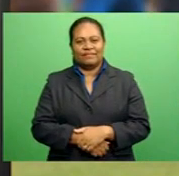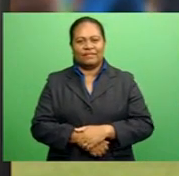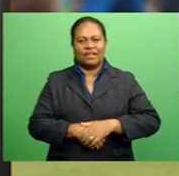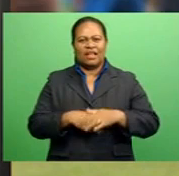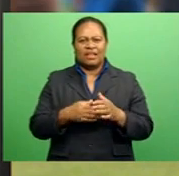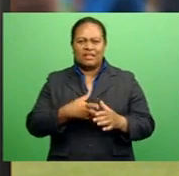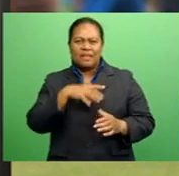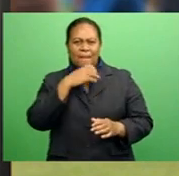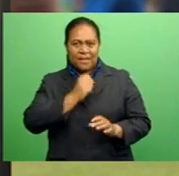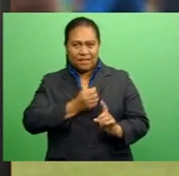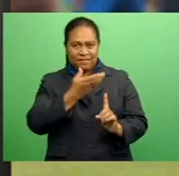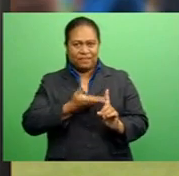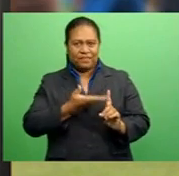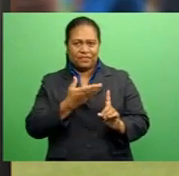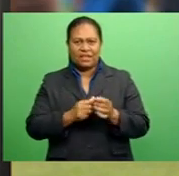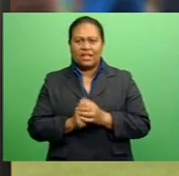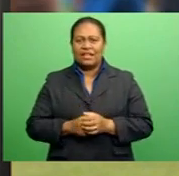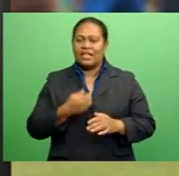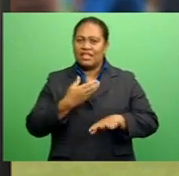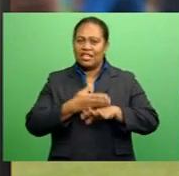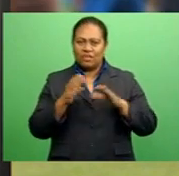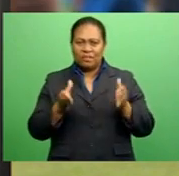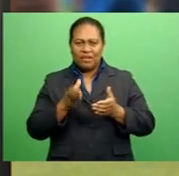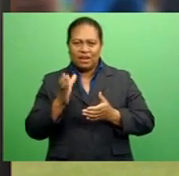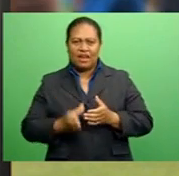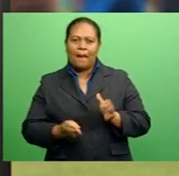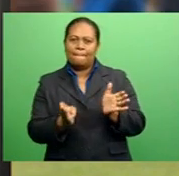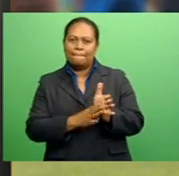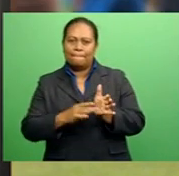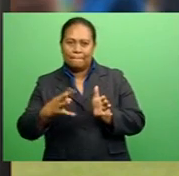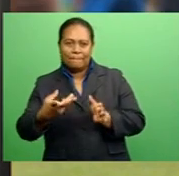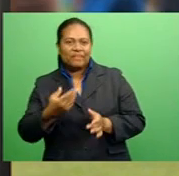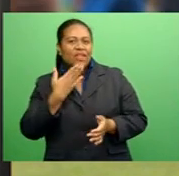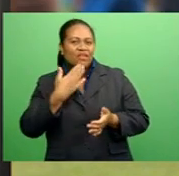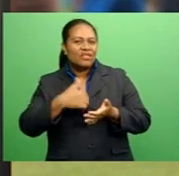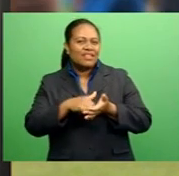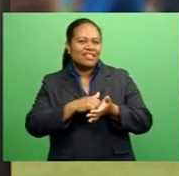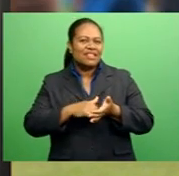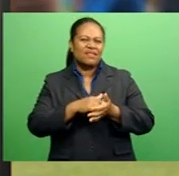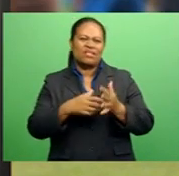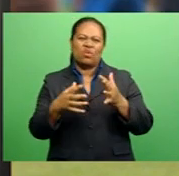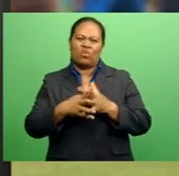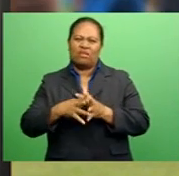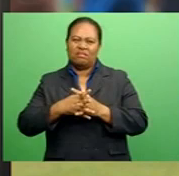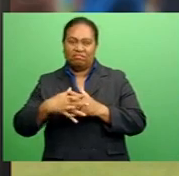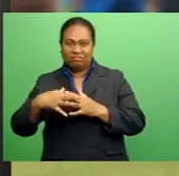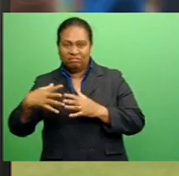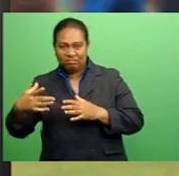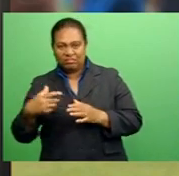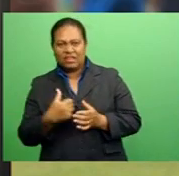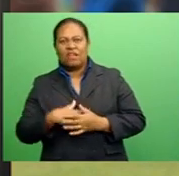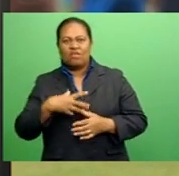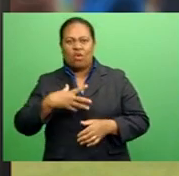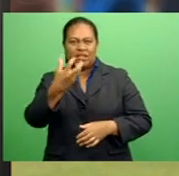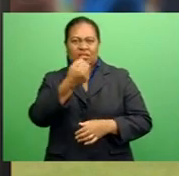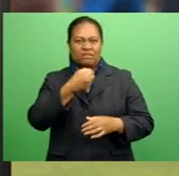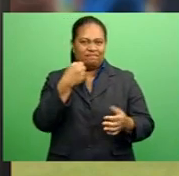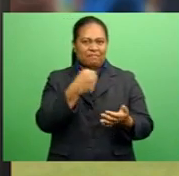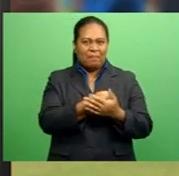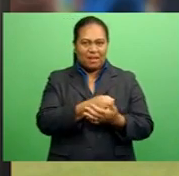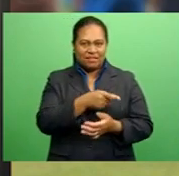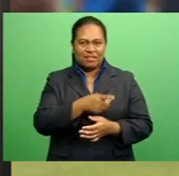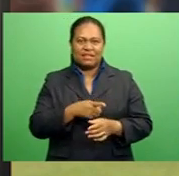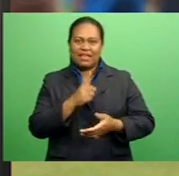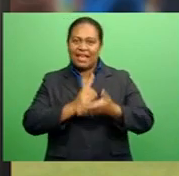Promising an upcoming rugby player, Manueli Maisamoa has forgiven police white rep Watisoni Sevutia for assaulting him during the